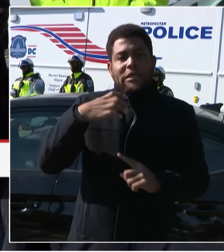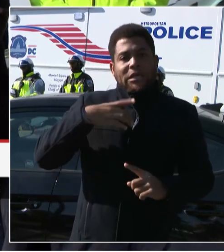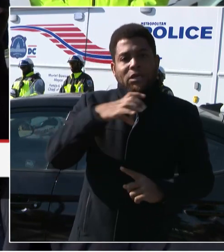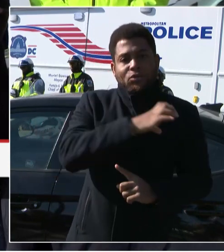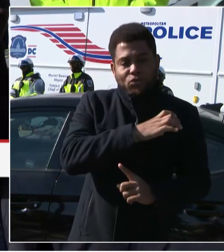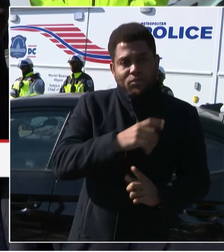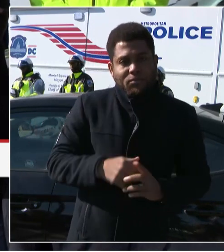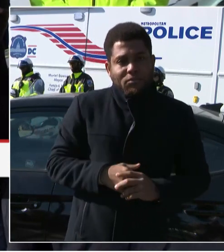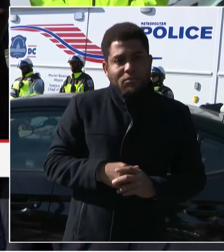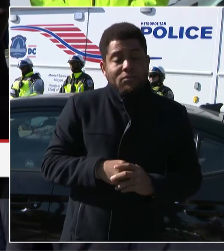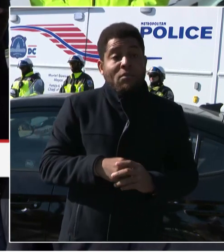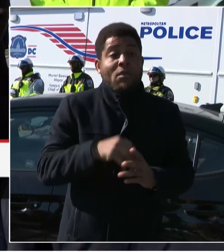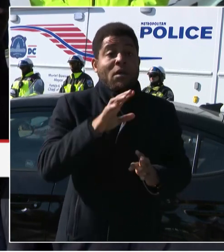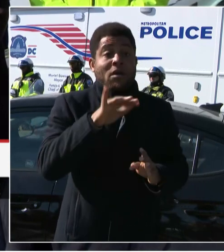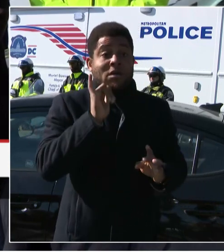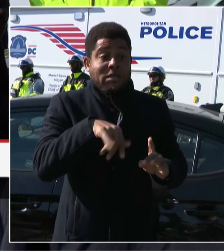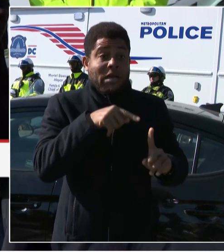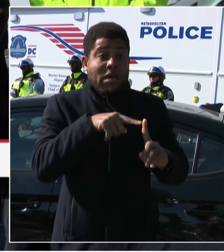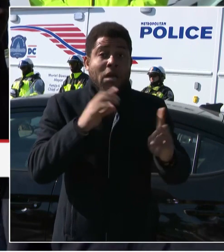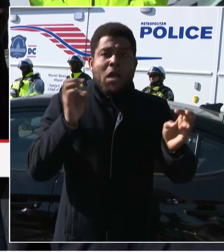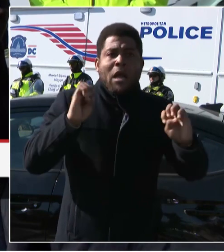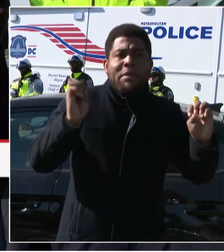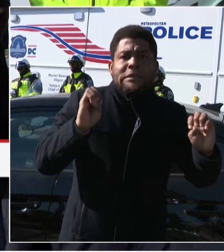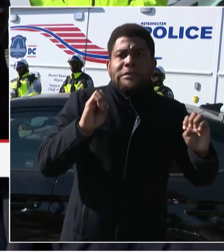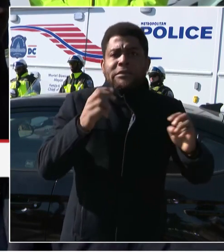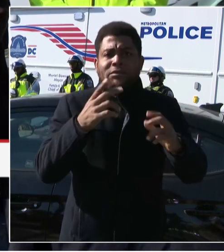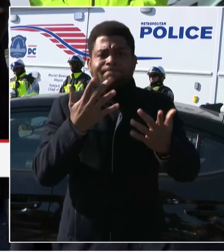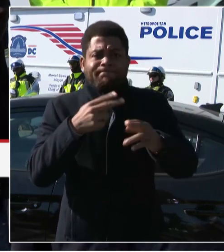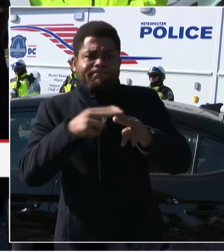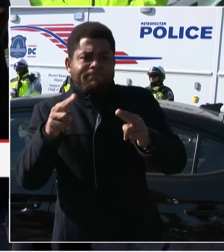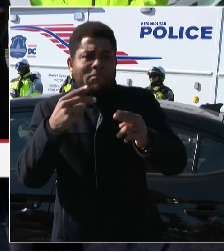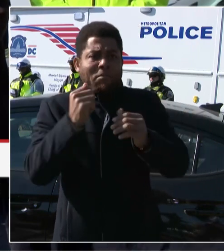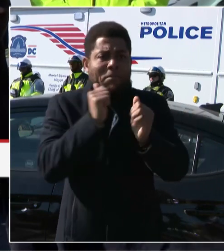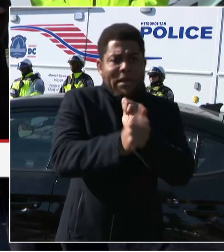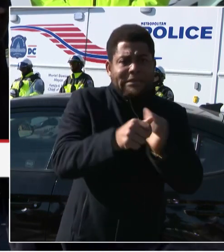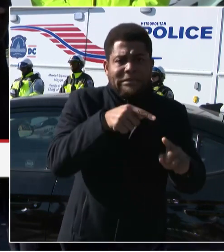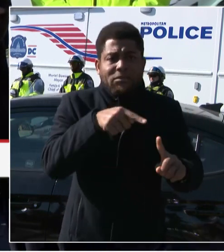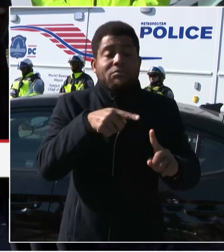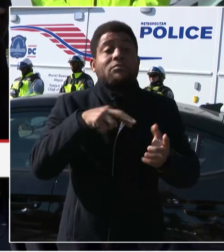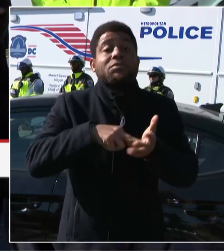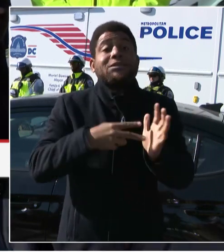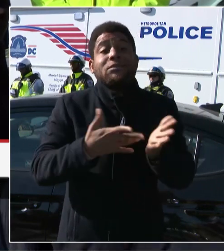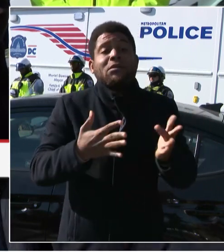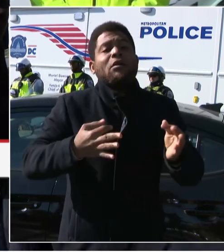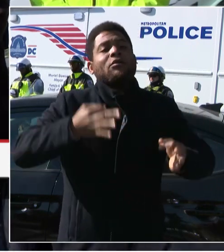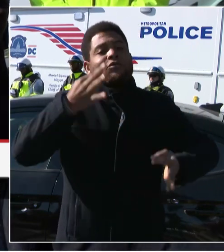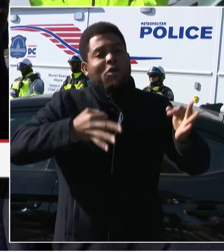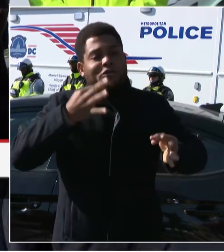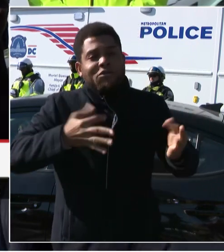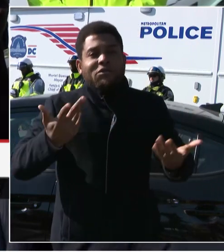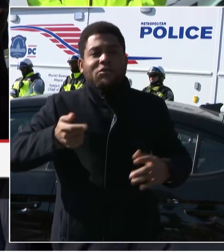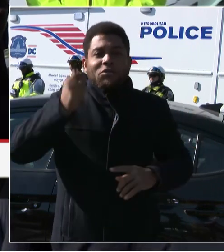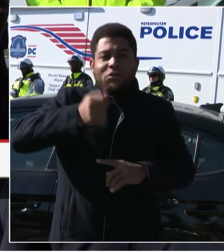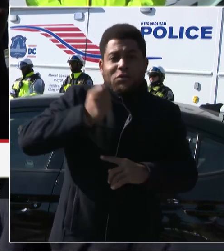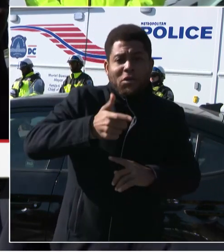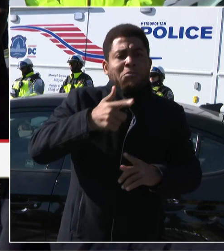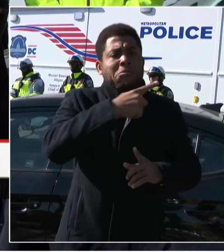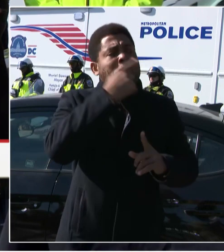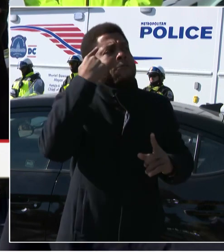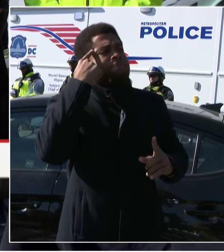gave courts more discretion in holding people pre-trial who have committed violent